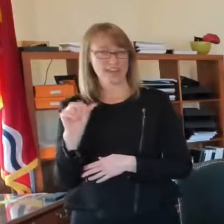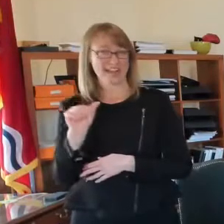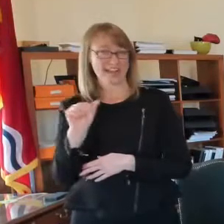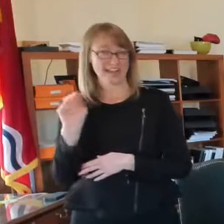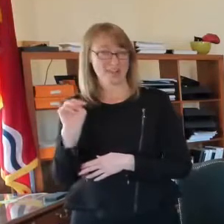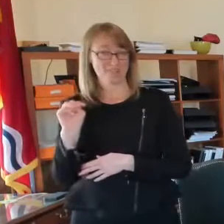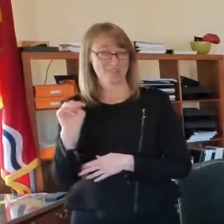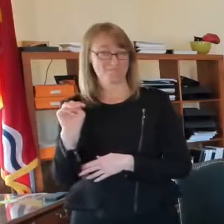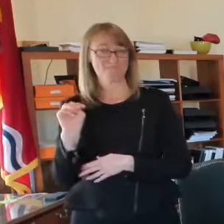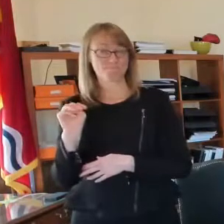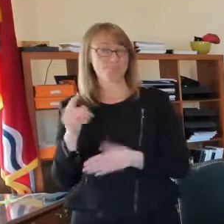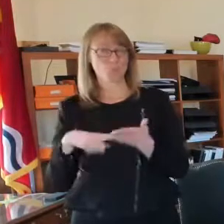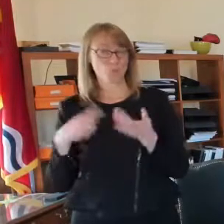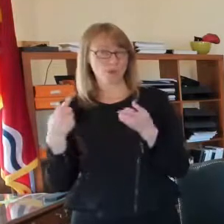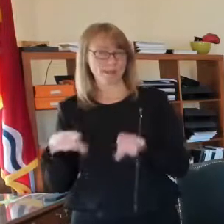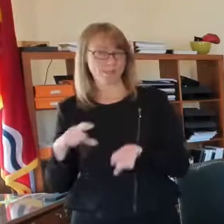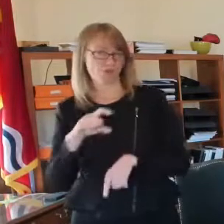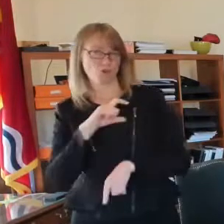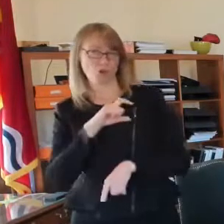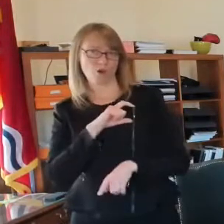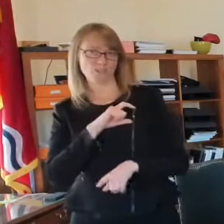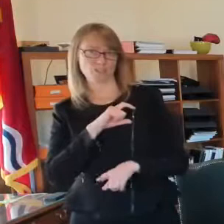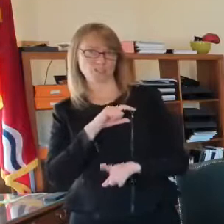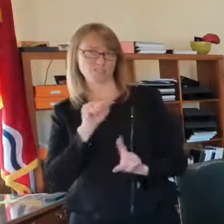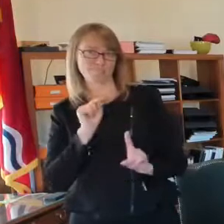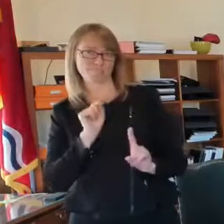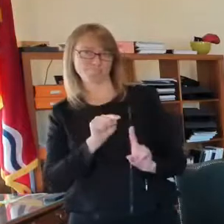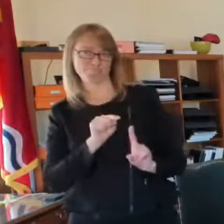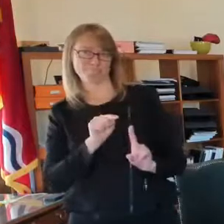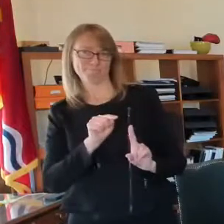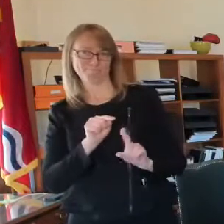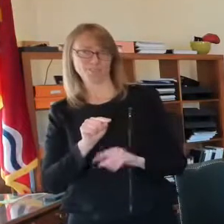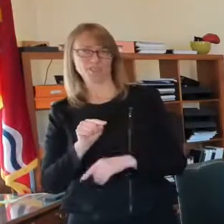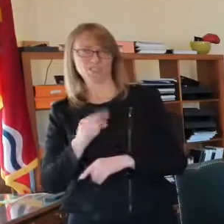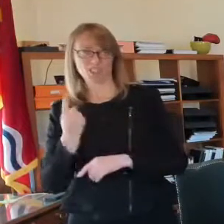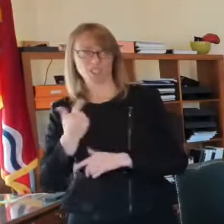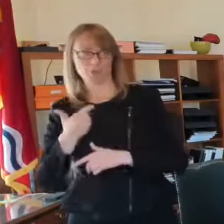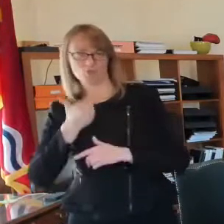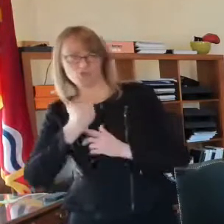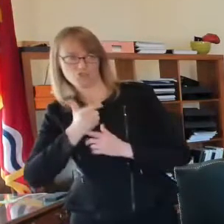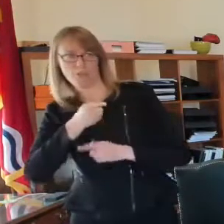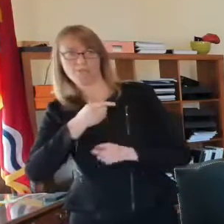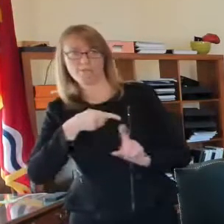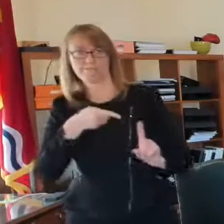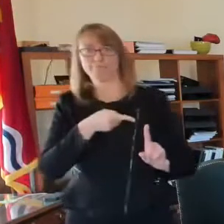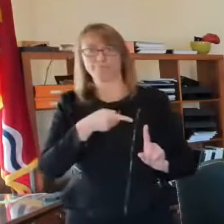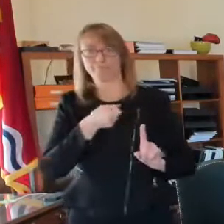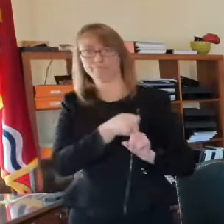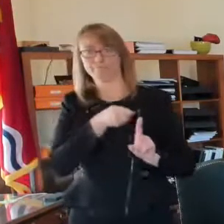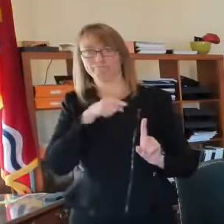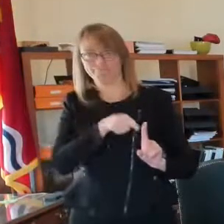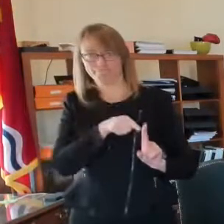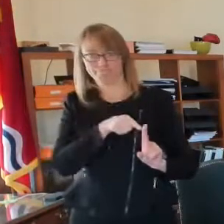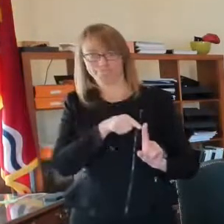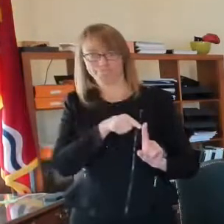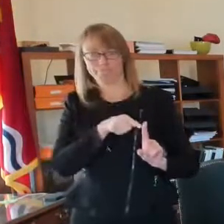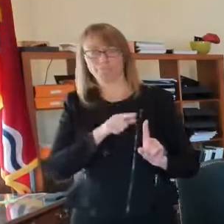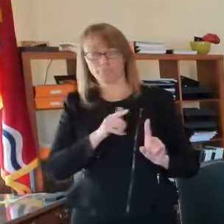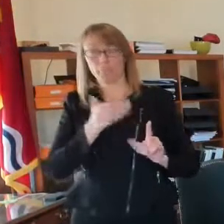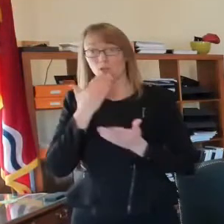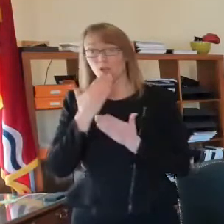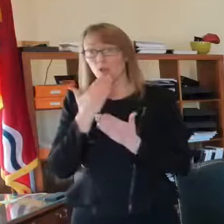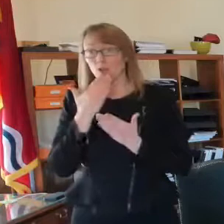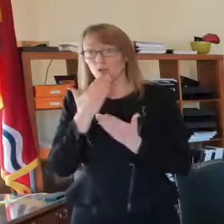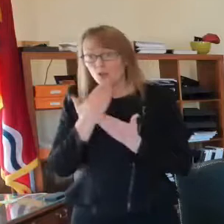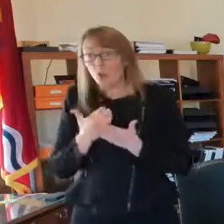an officer shot. And, the good news is he will be okay. He was discharged